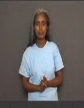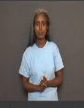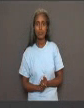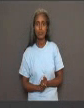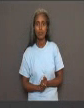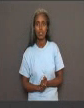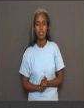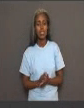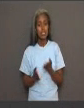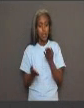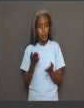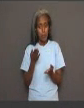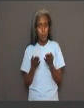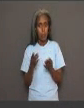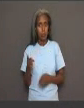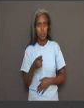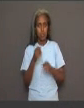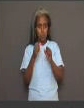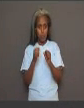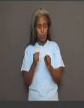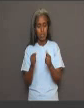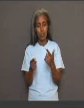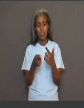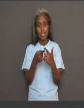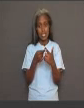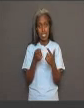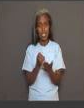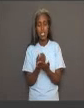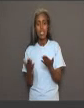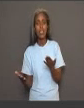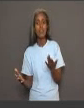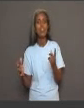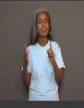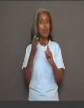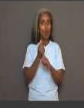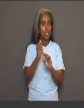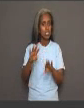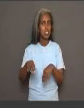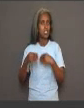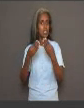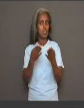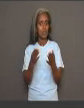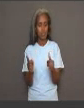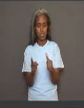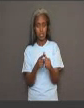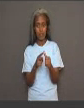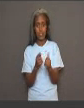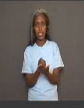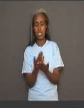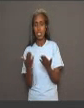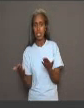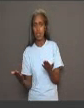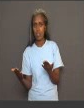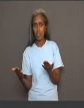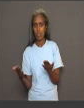E2, the probability that the second event occurs, given that the